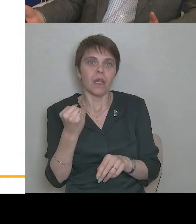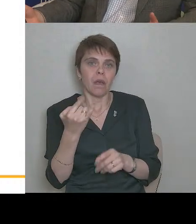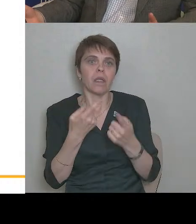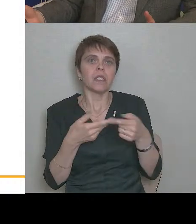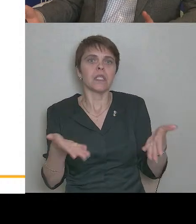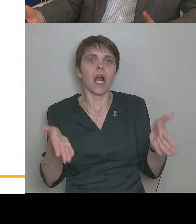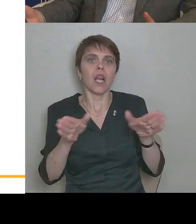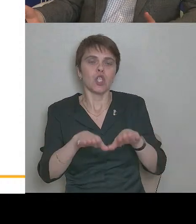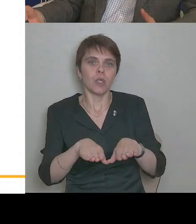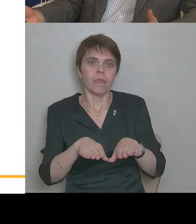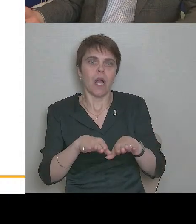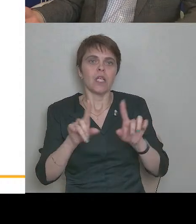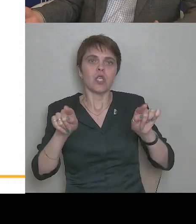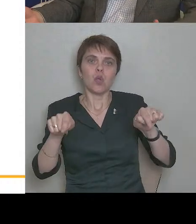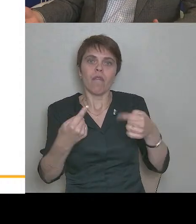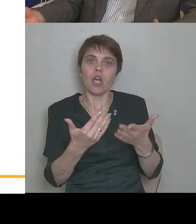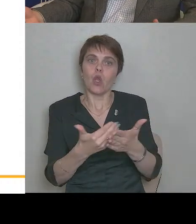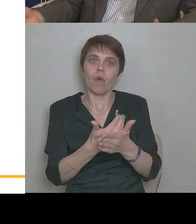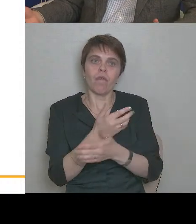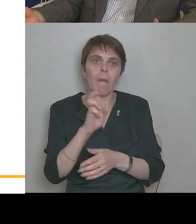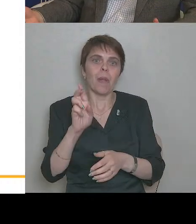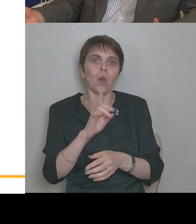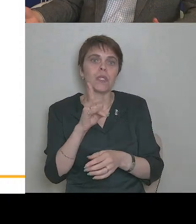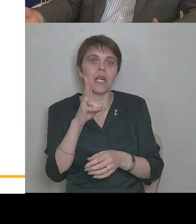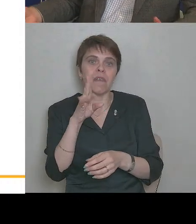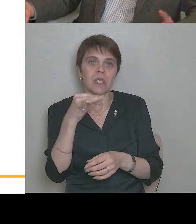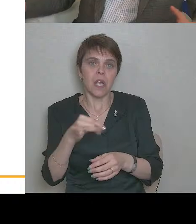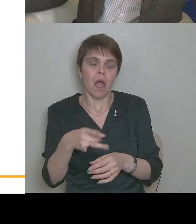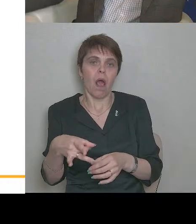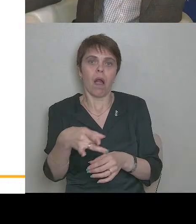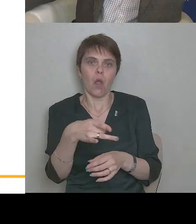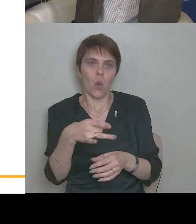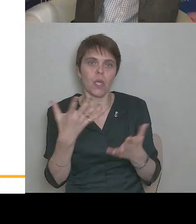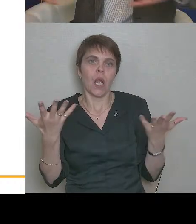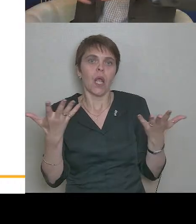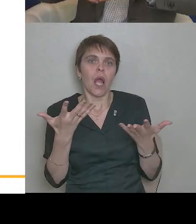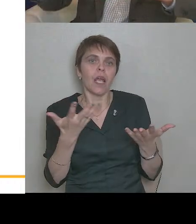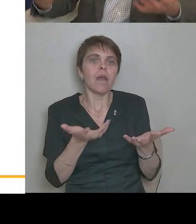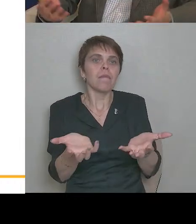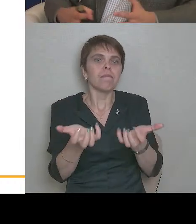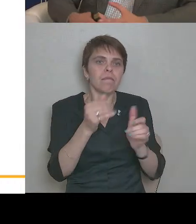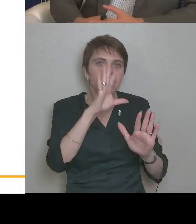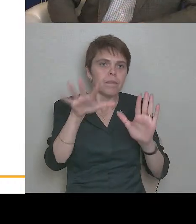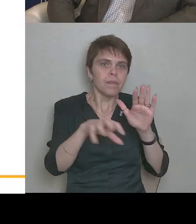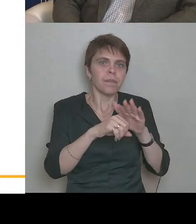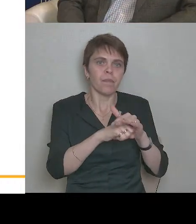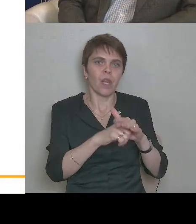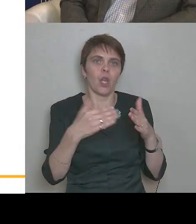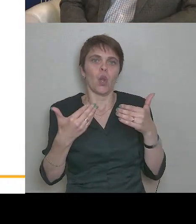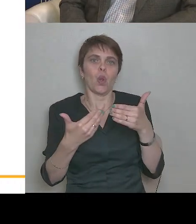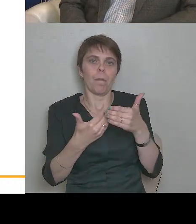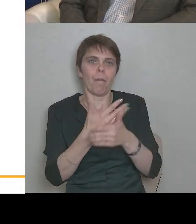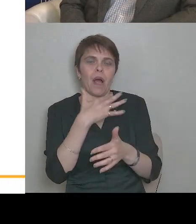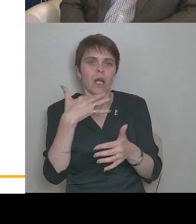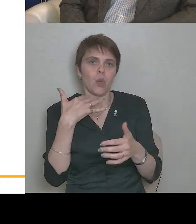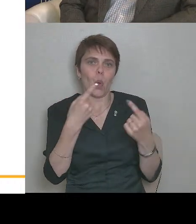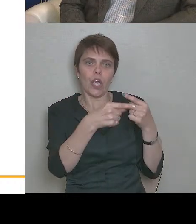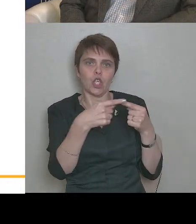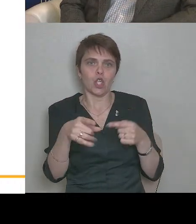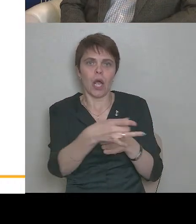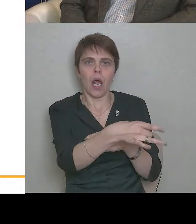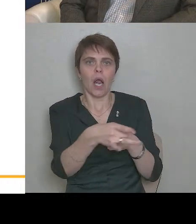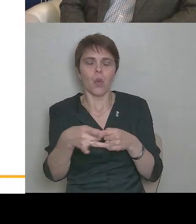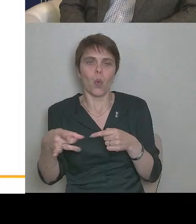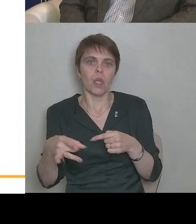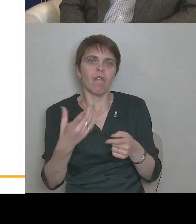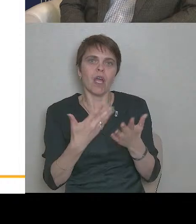for example in Bila Tserkva, and a new rayon has been created in Bila Tserkva, and it amalgamated a lot of other areas